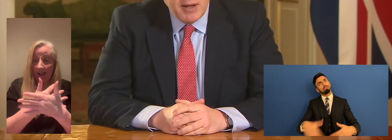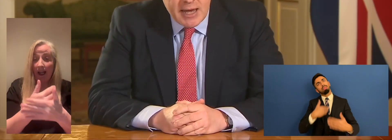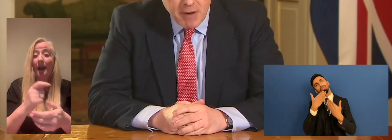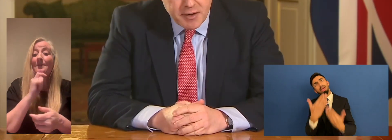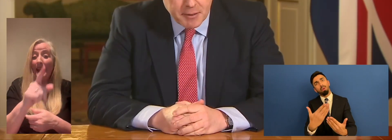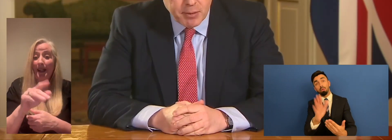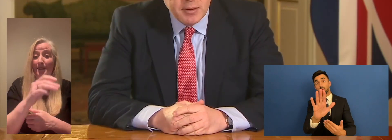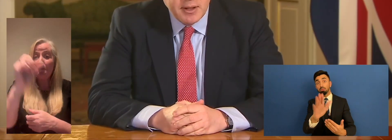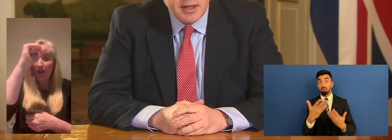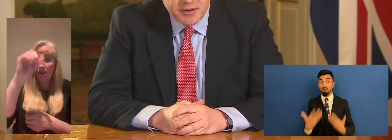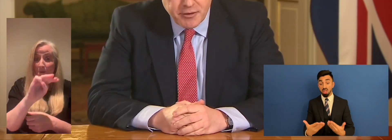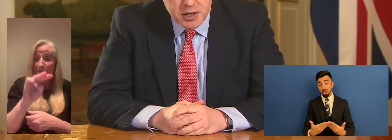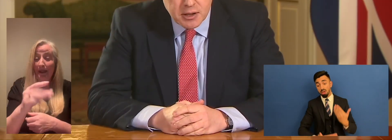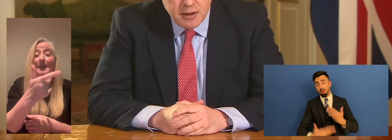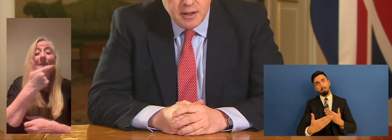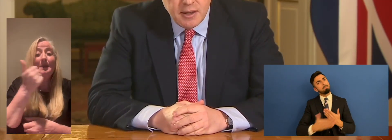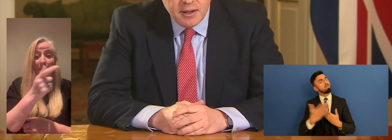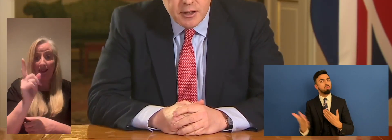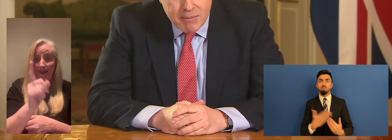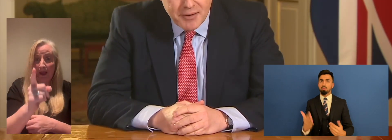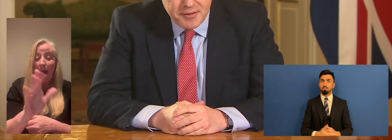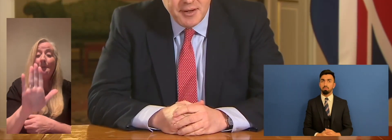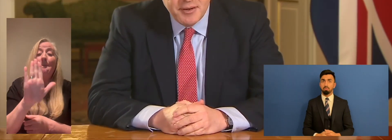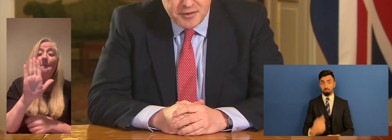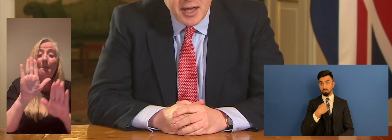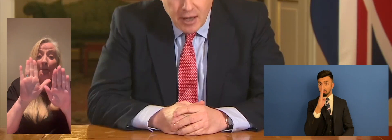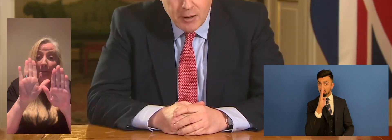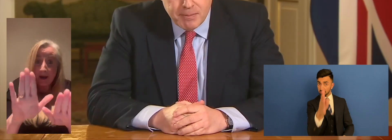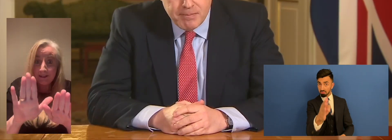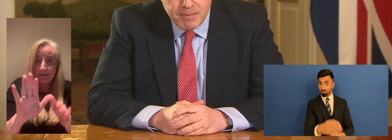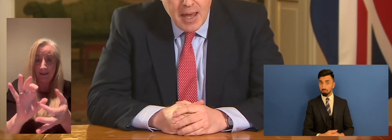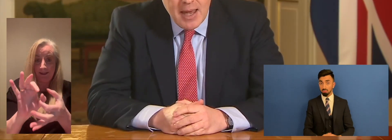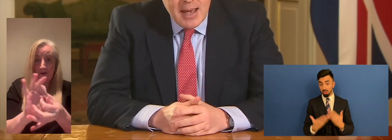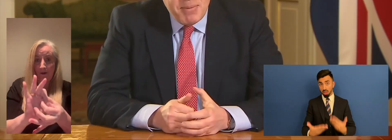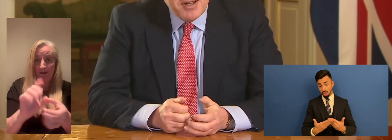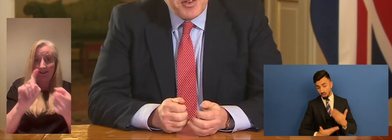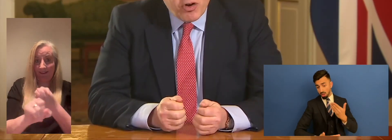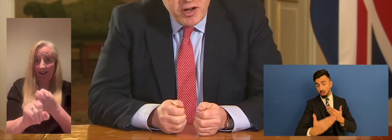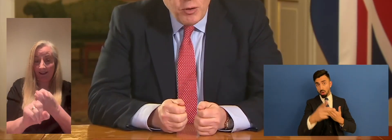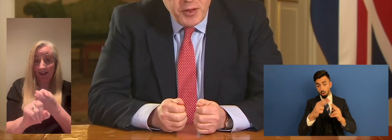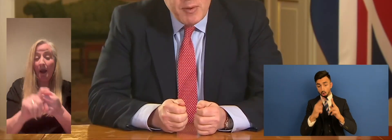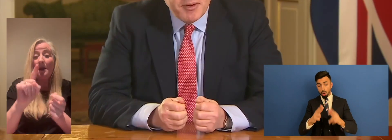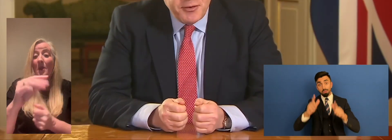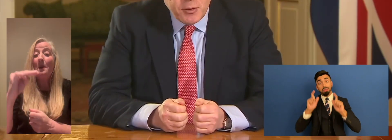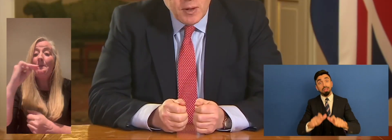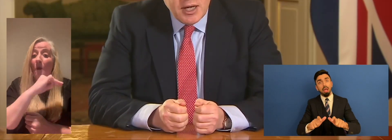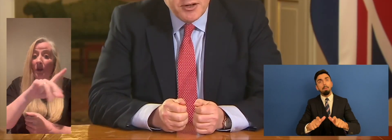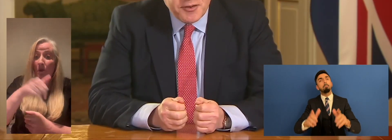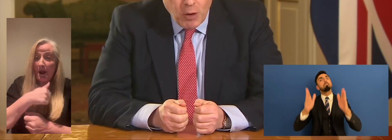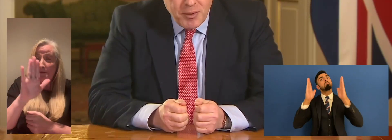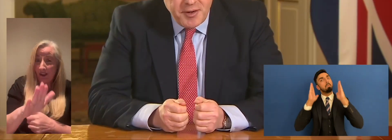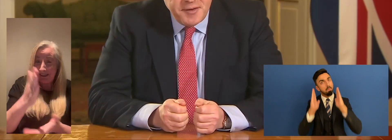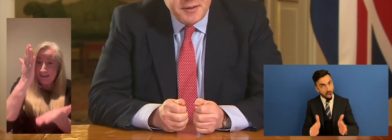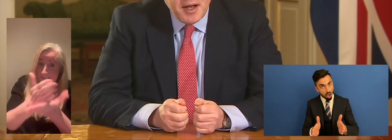British people a very simple instruction. You must stay at home, because the critical thing we must do